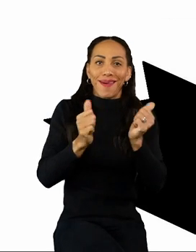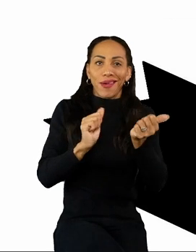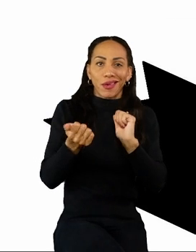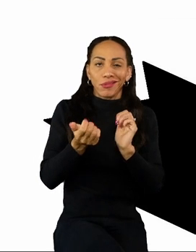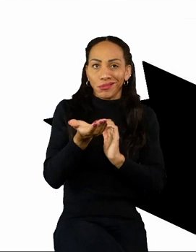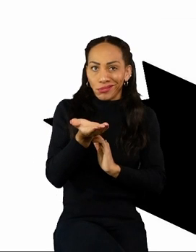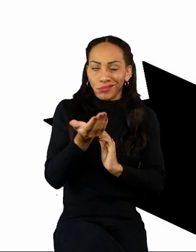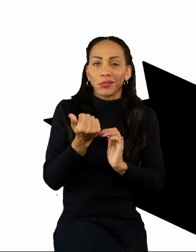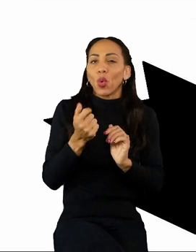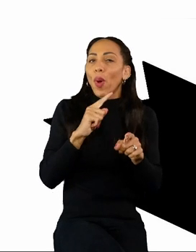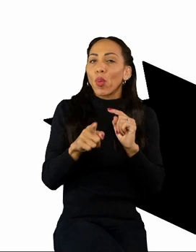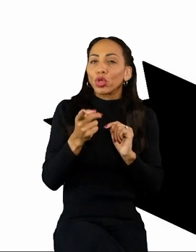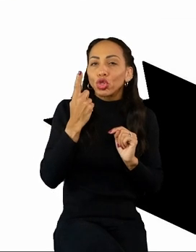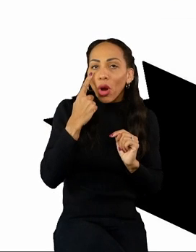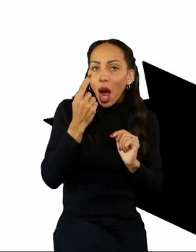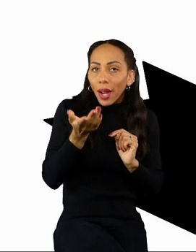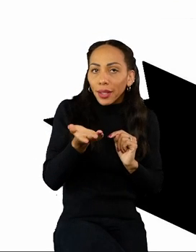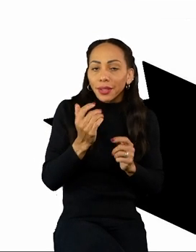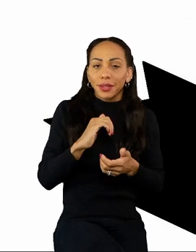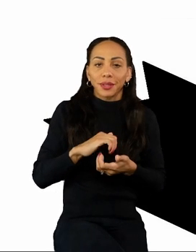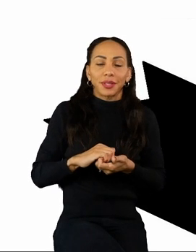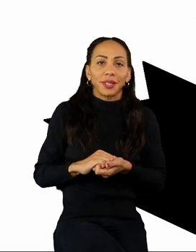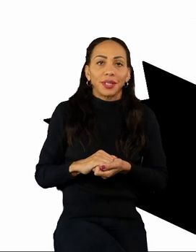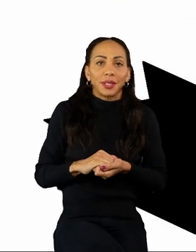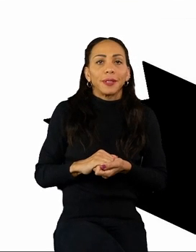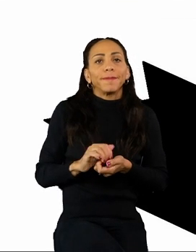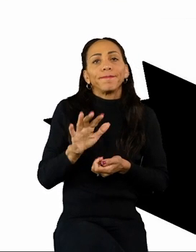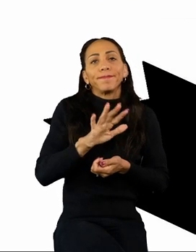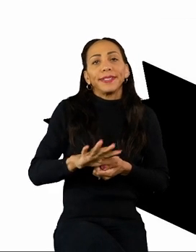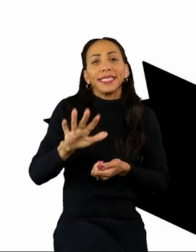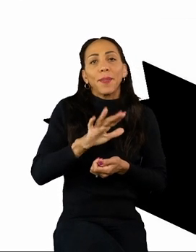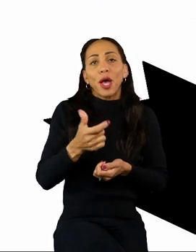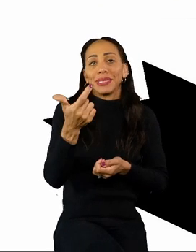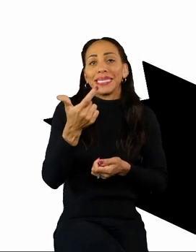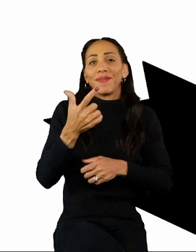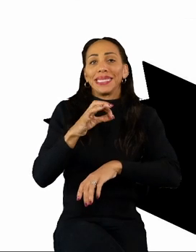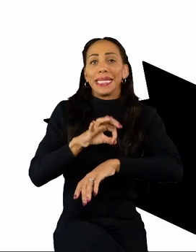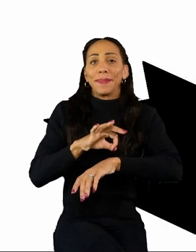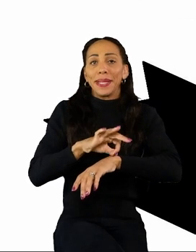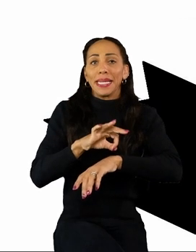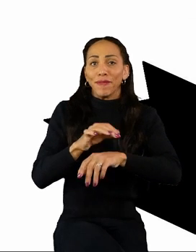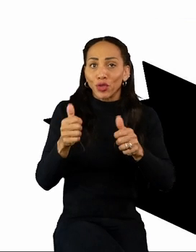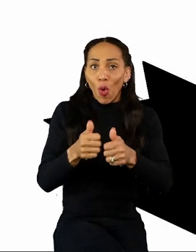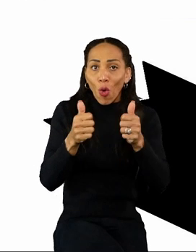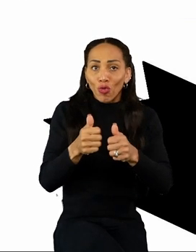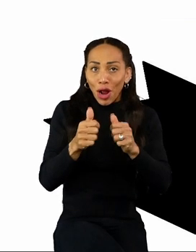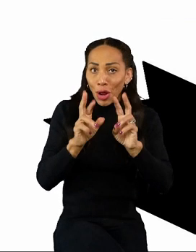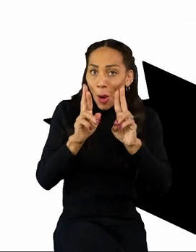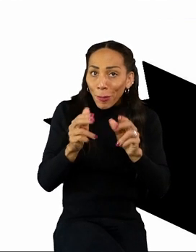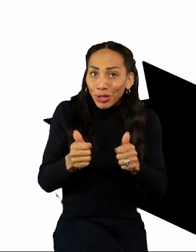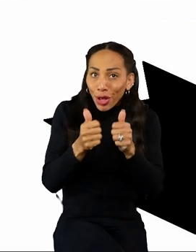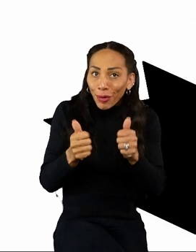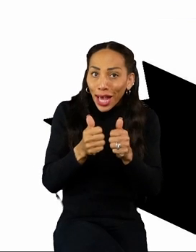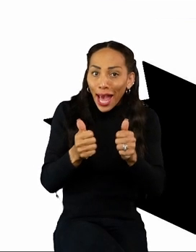might want to sort of take turns if you like. So let's try and do this. Now I'm going to run it through. It lasts about 17 minutes, if